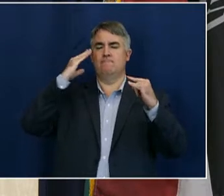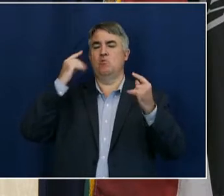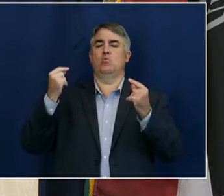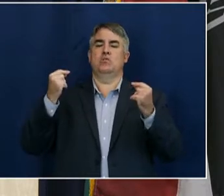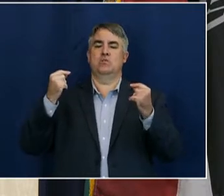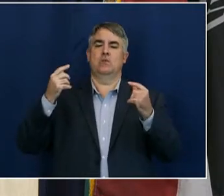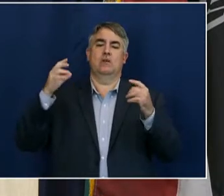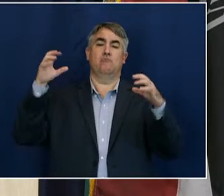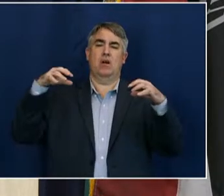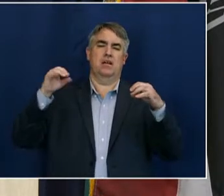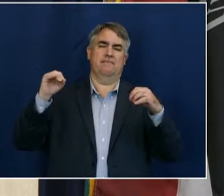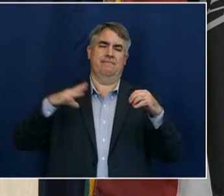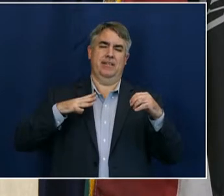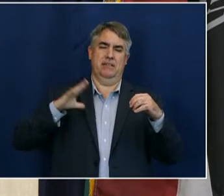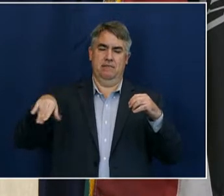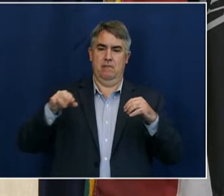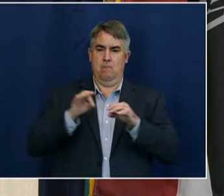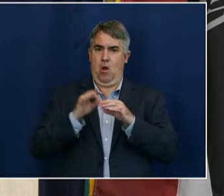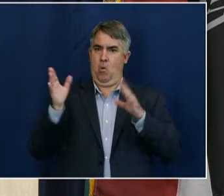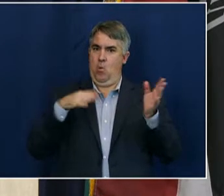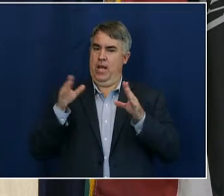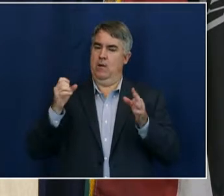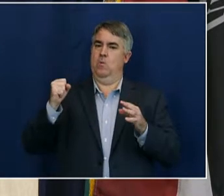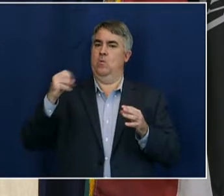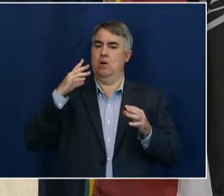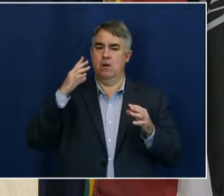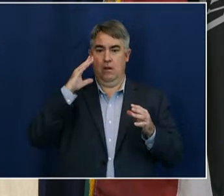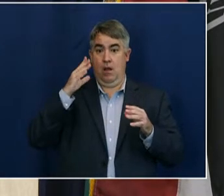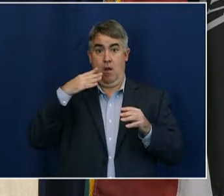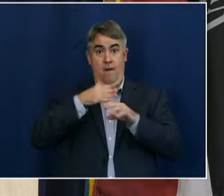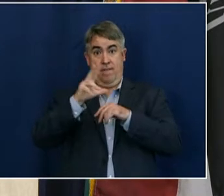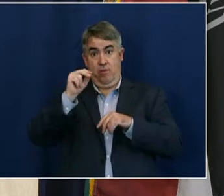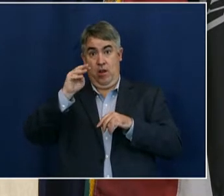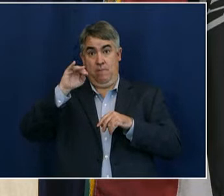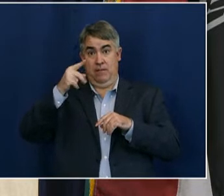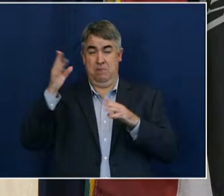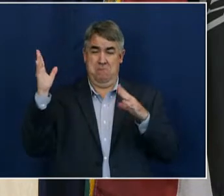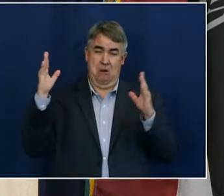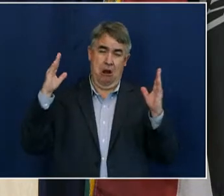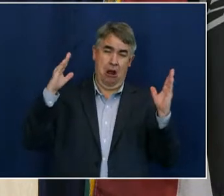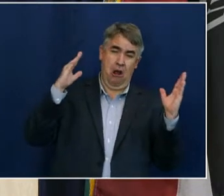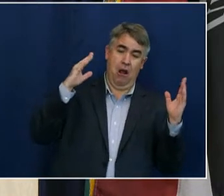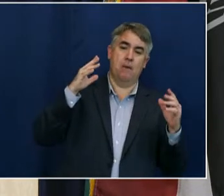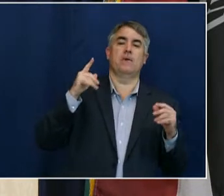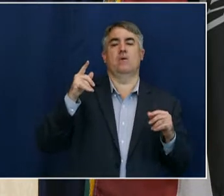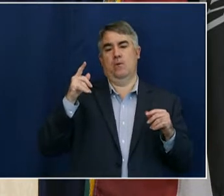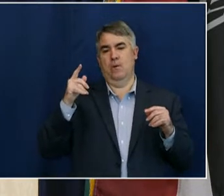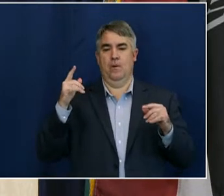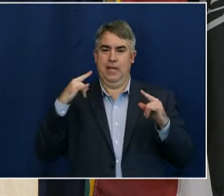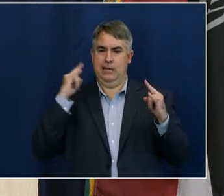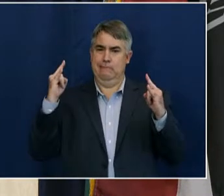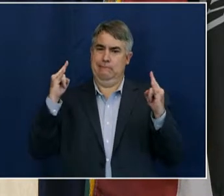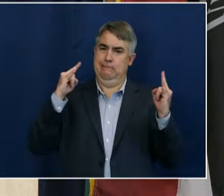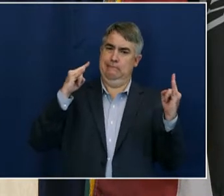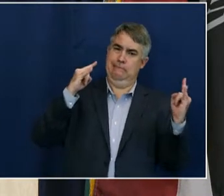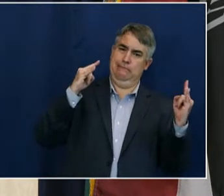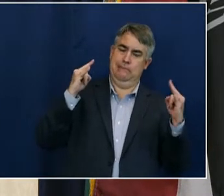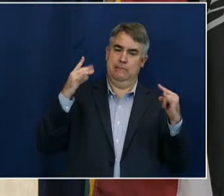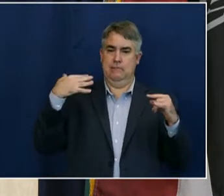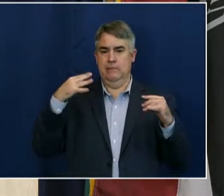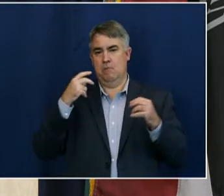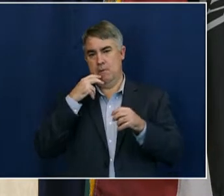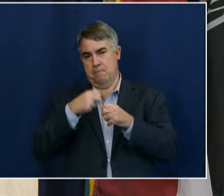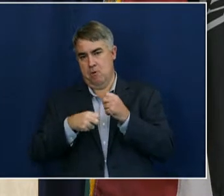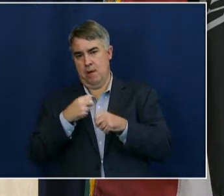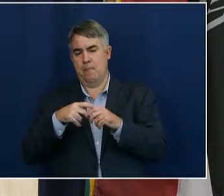wind starts gusting beyond 30 miles an hour, then that could cause some problems with the tent structures that they have down there. So we'll have to